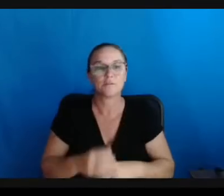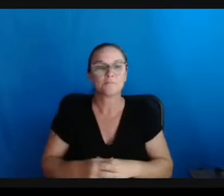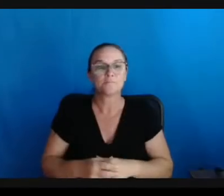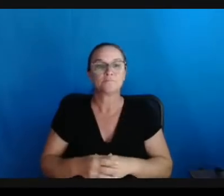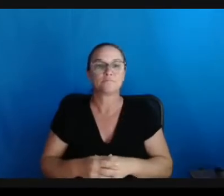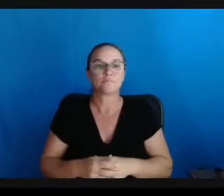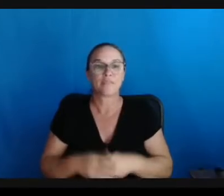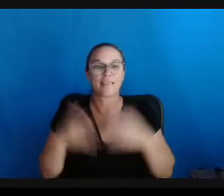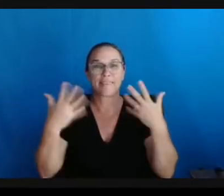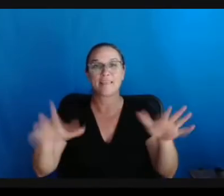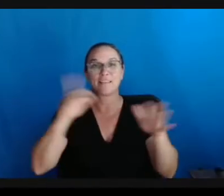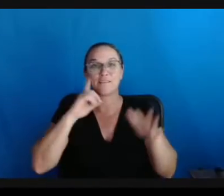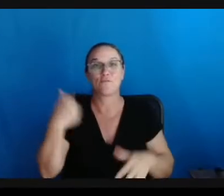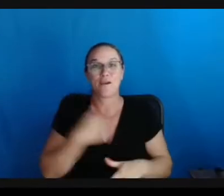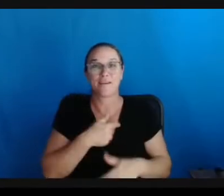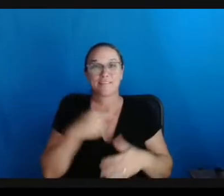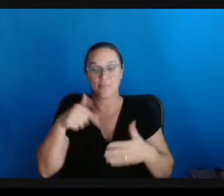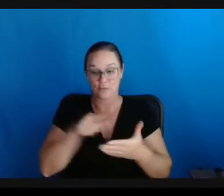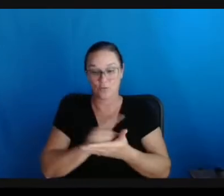does it for us this week.